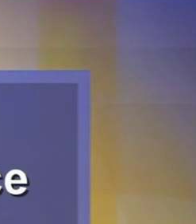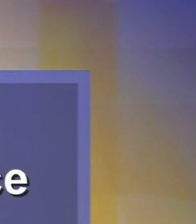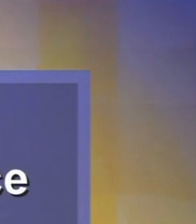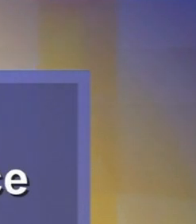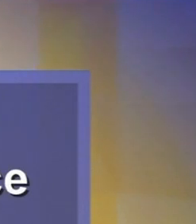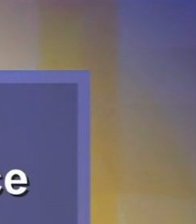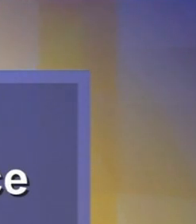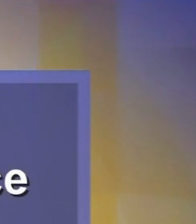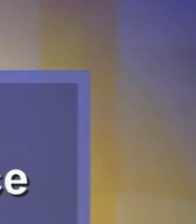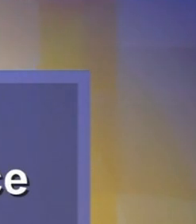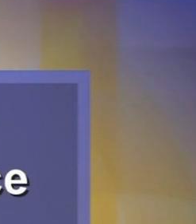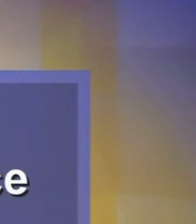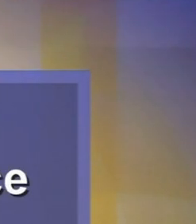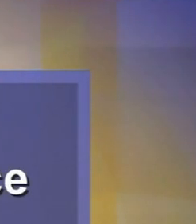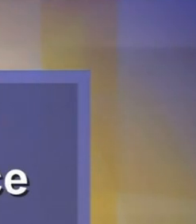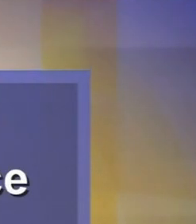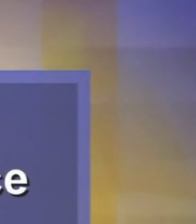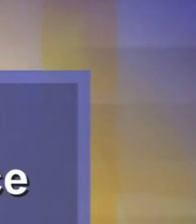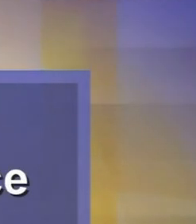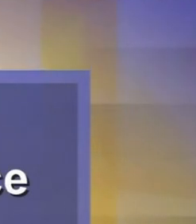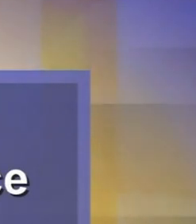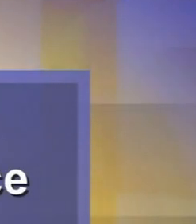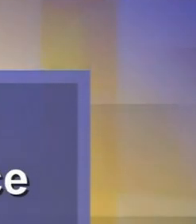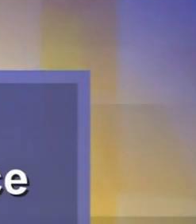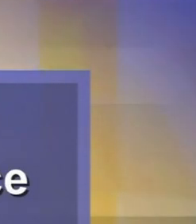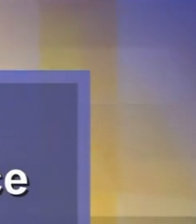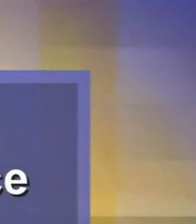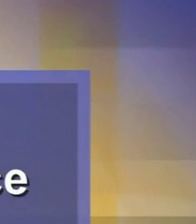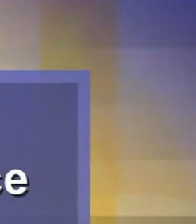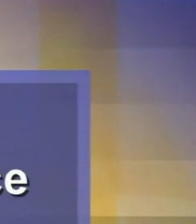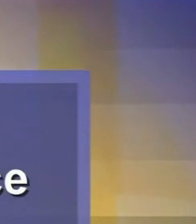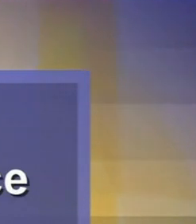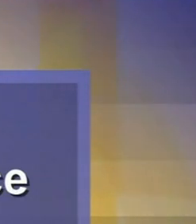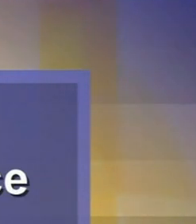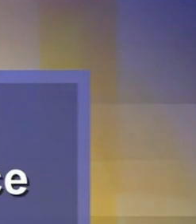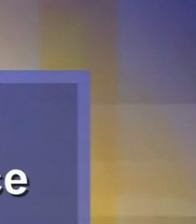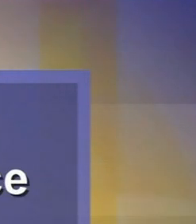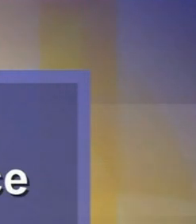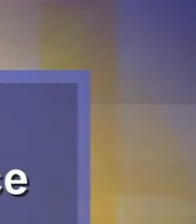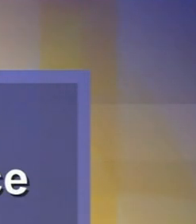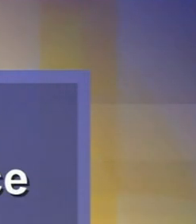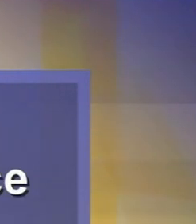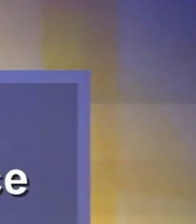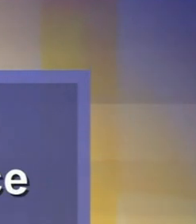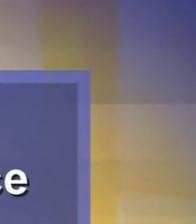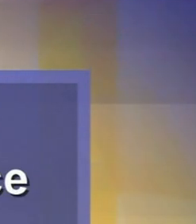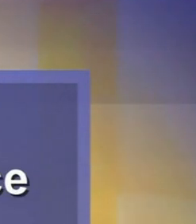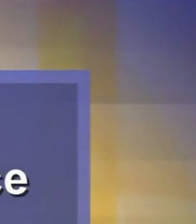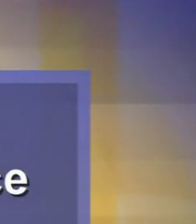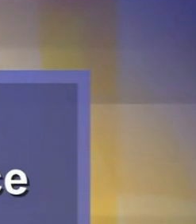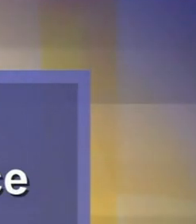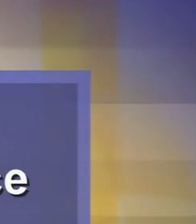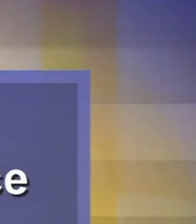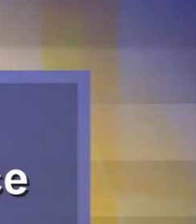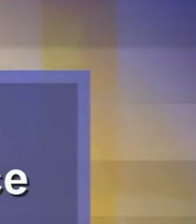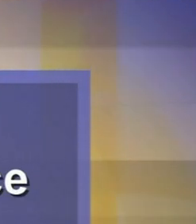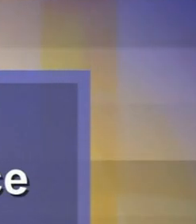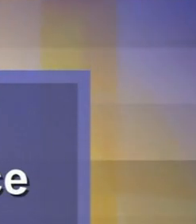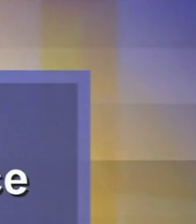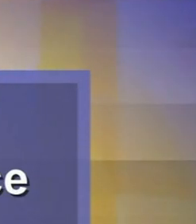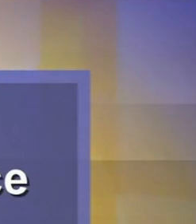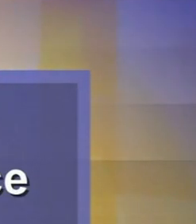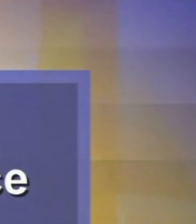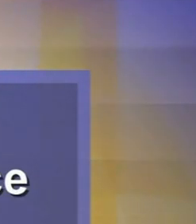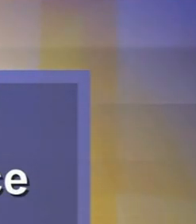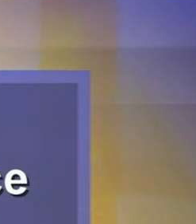people from all over the world. We have a Friday After 5 celebration down on the riverfront that brings in about 5,000 people a week